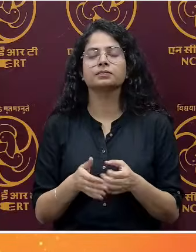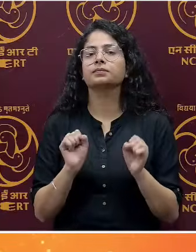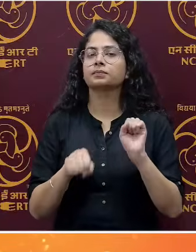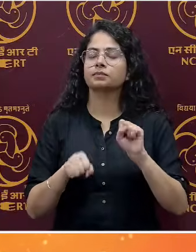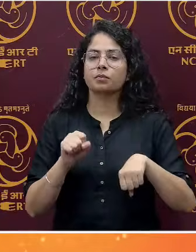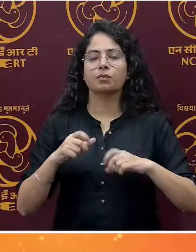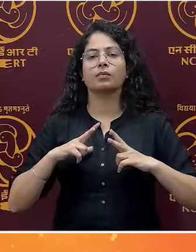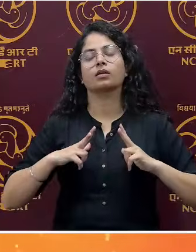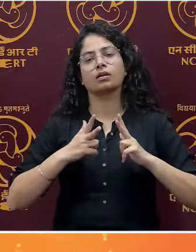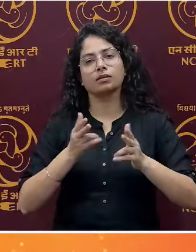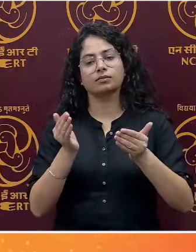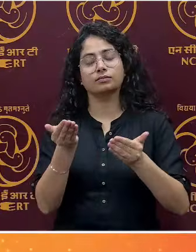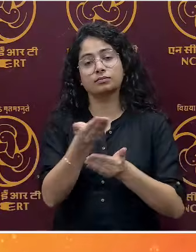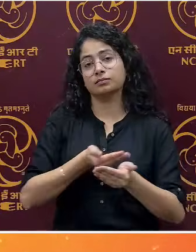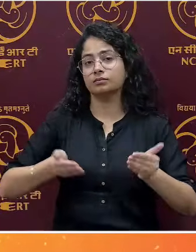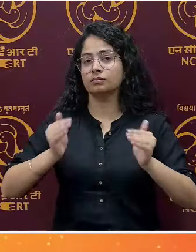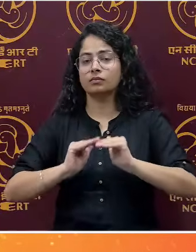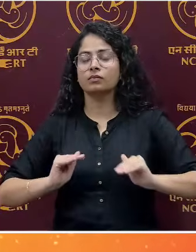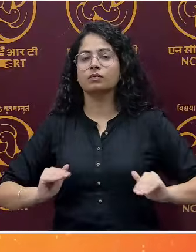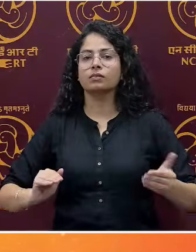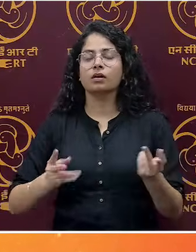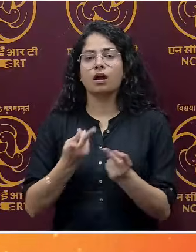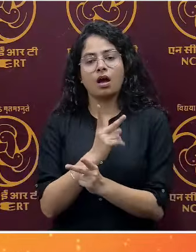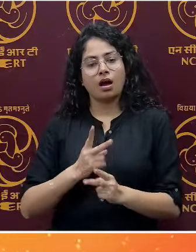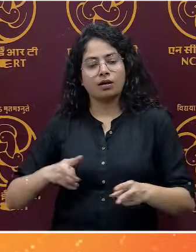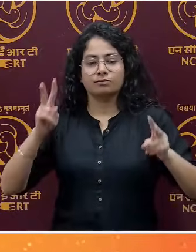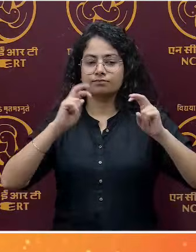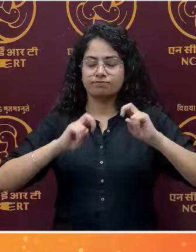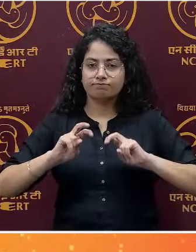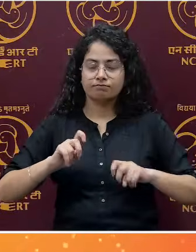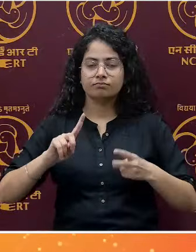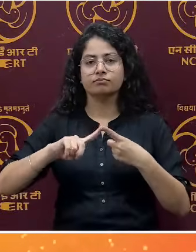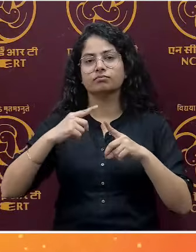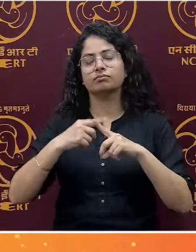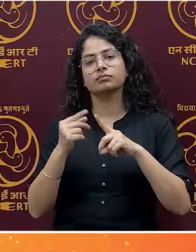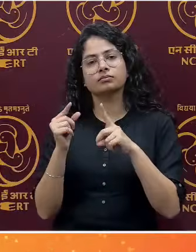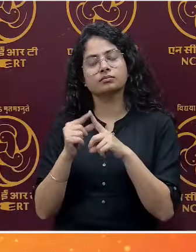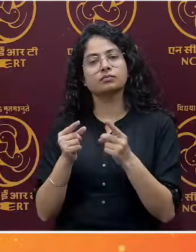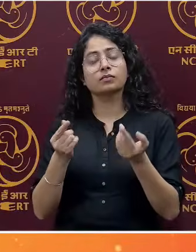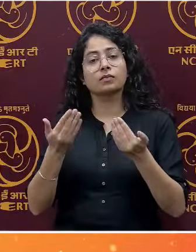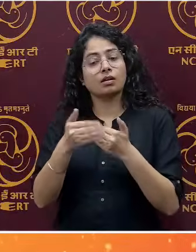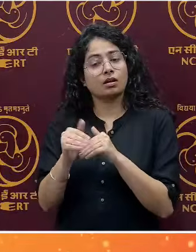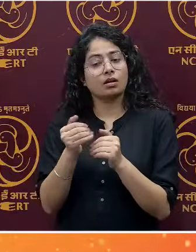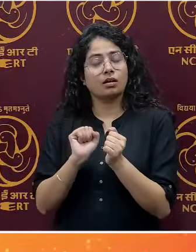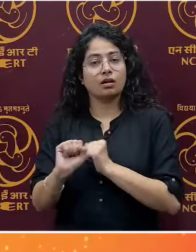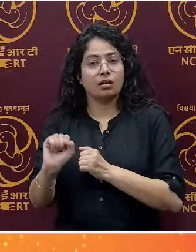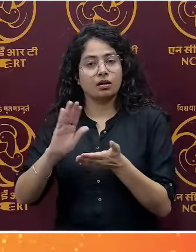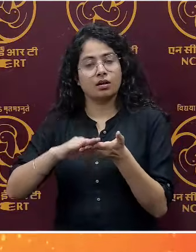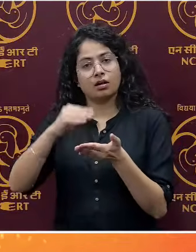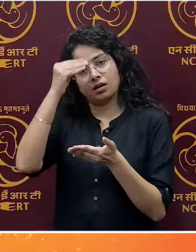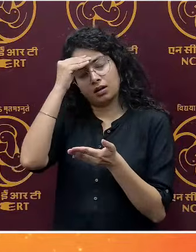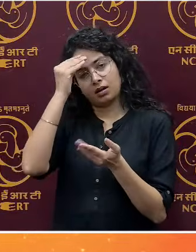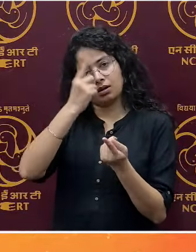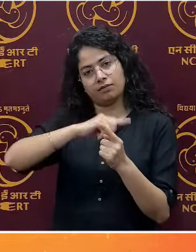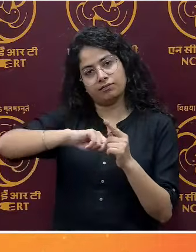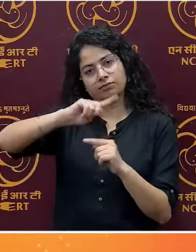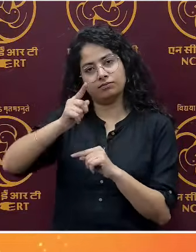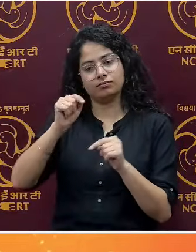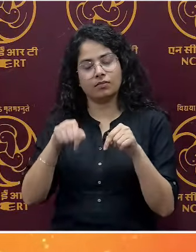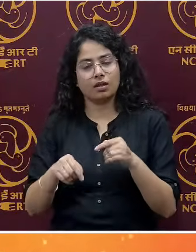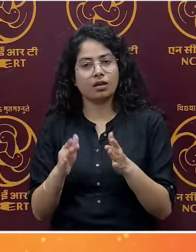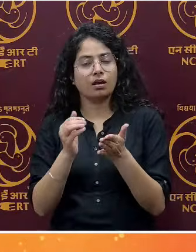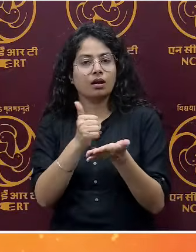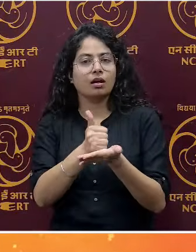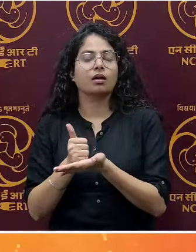to say to all the learners that keep exploring, keep experimenting, and continue your learning curve with the help of virtual labs